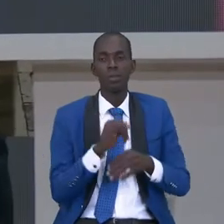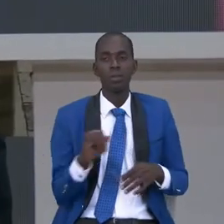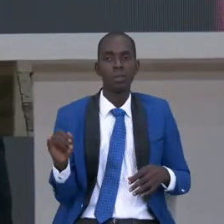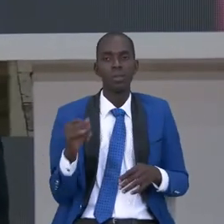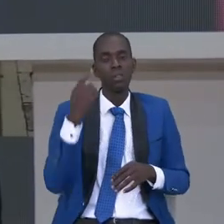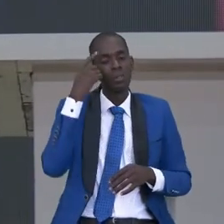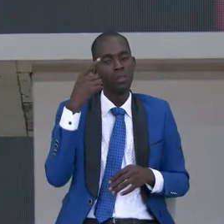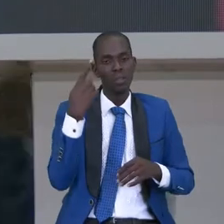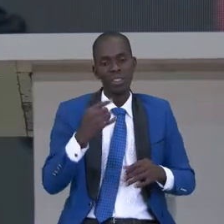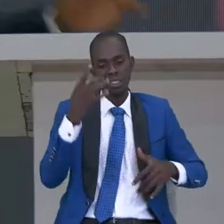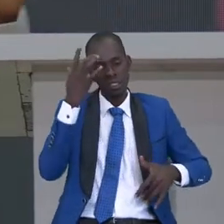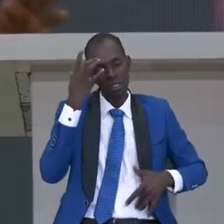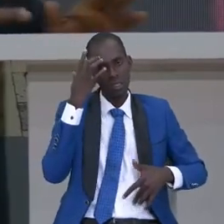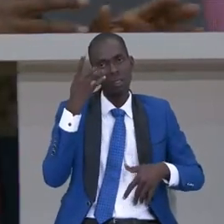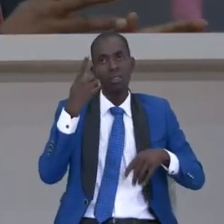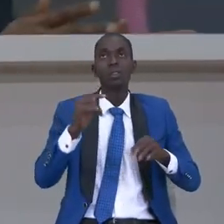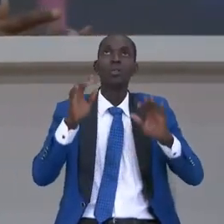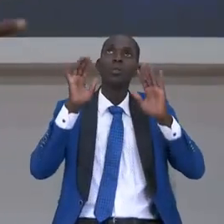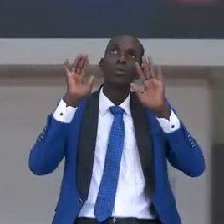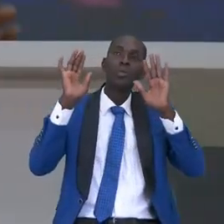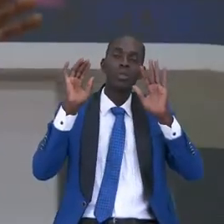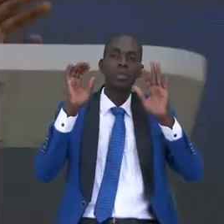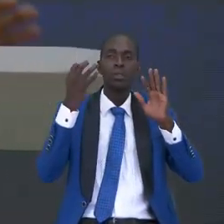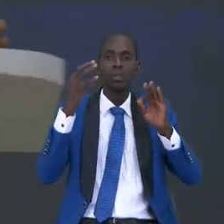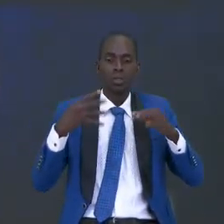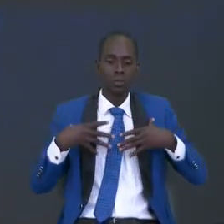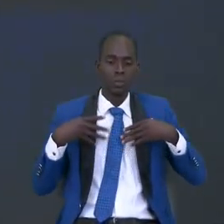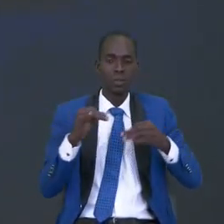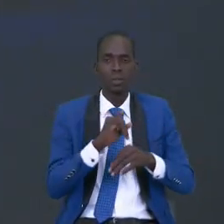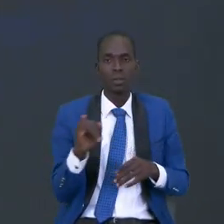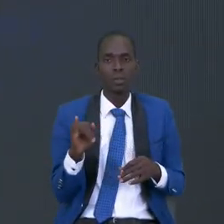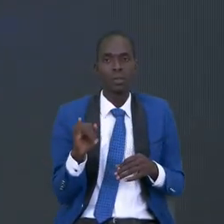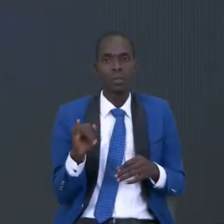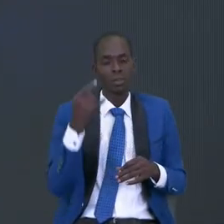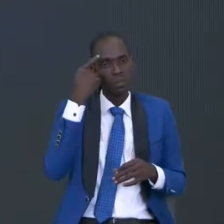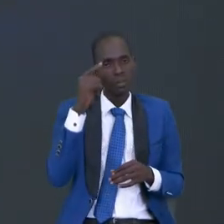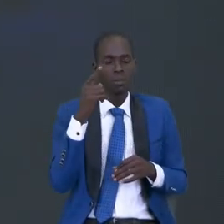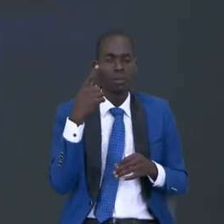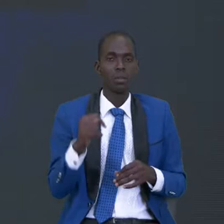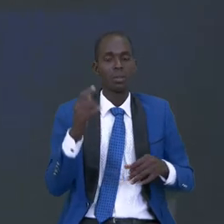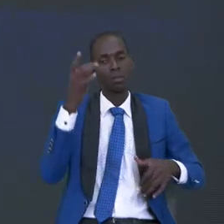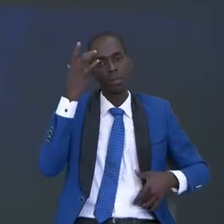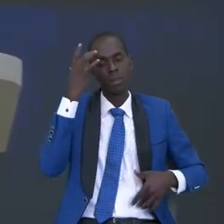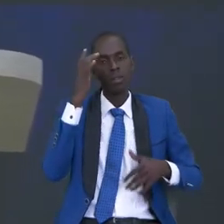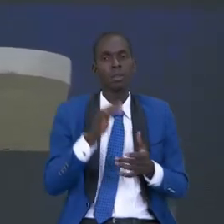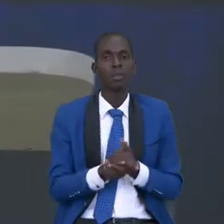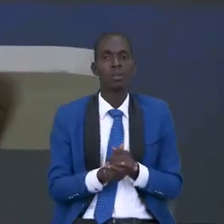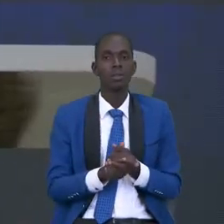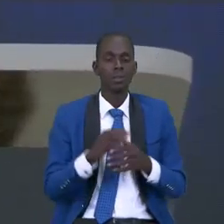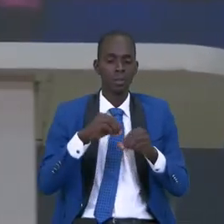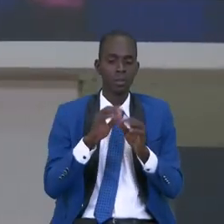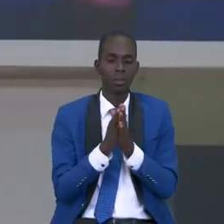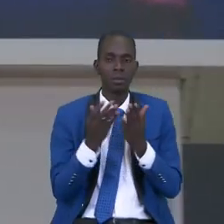for the sick. The wonder of healing for the sick. In Acts